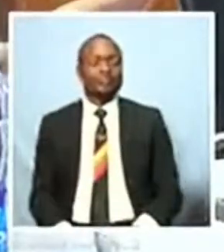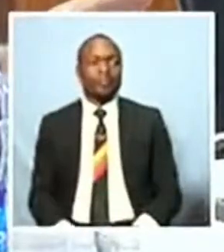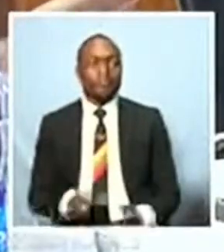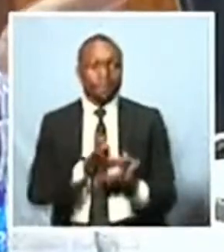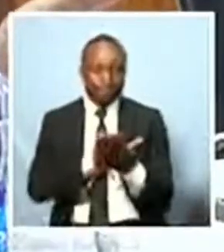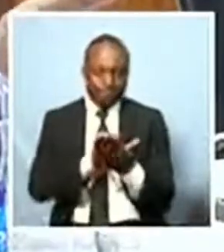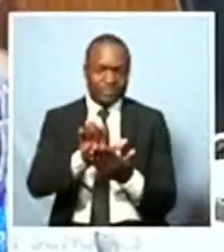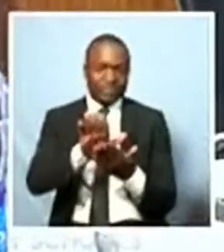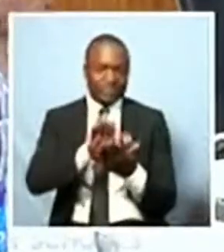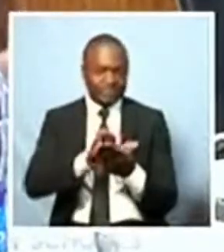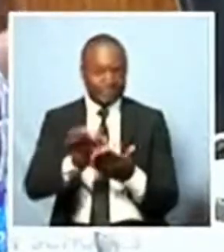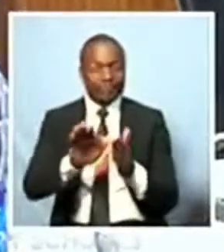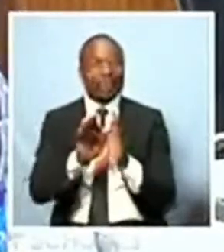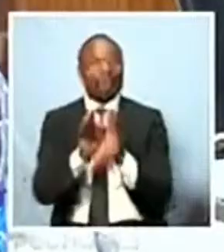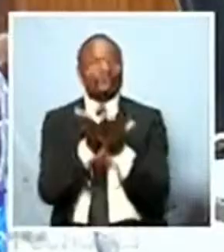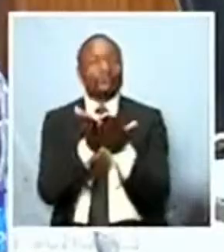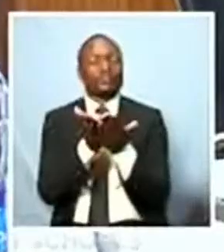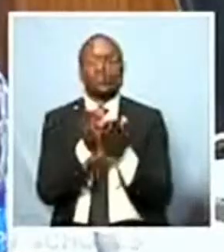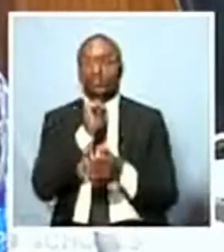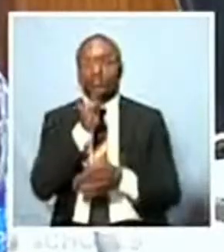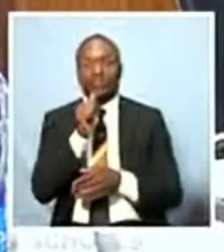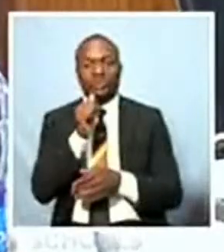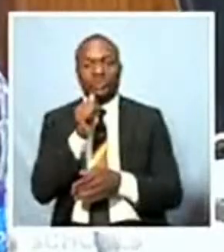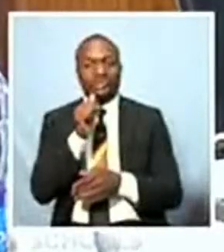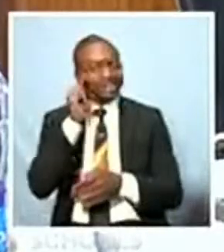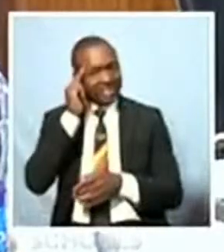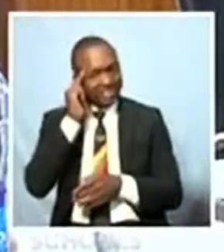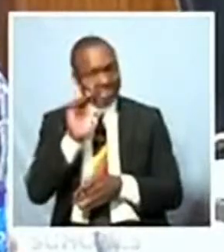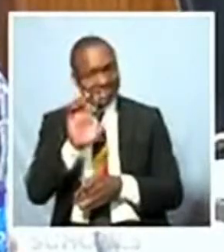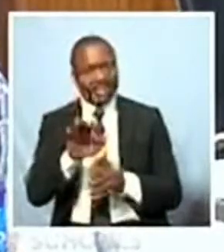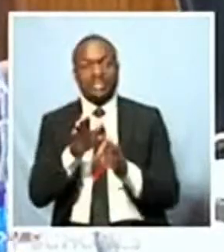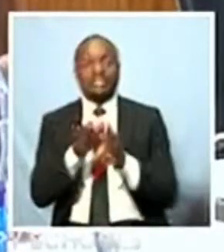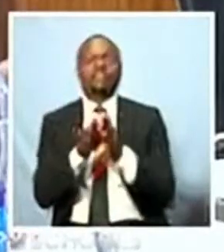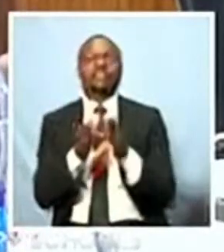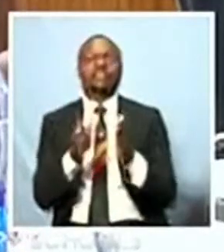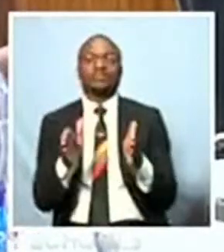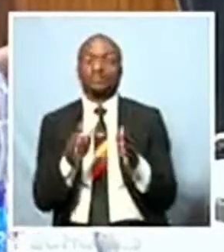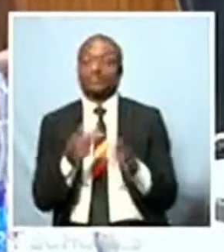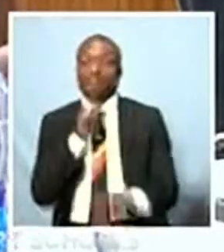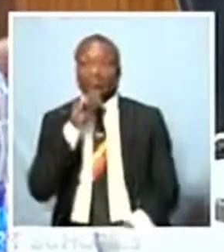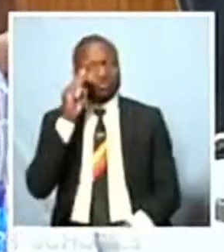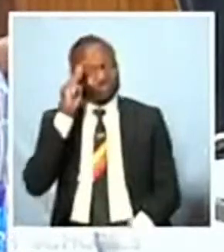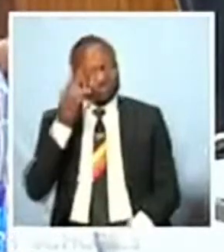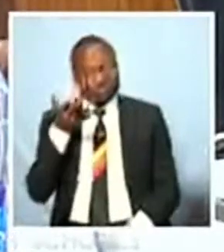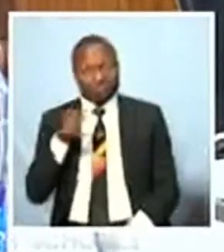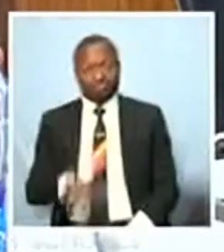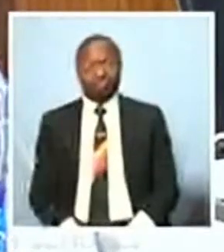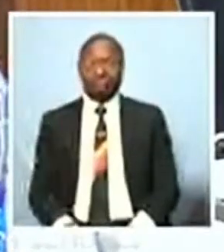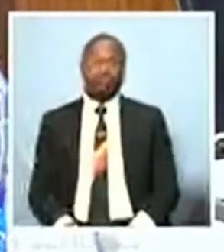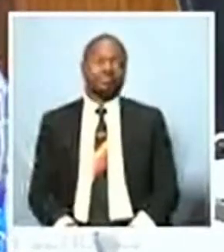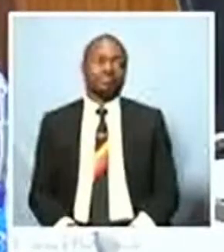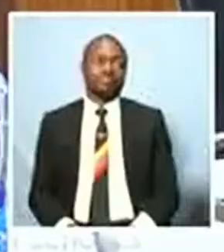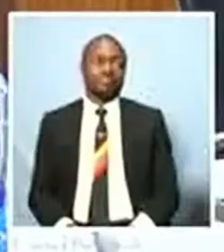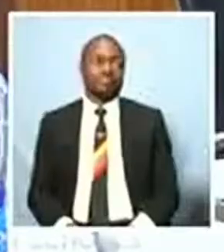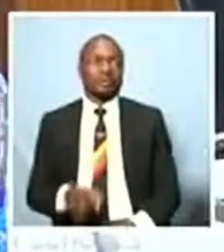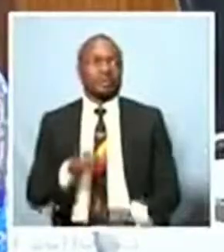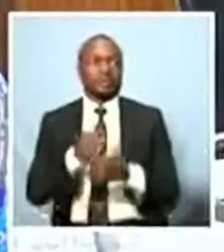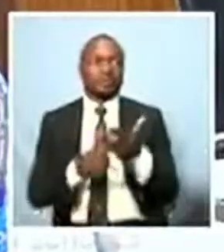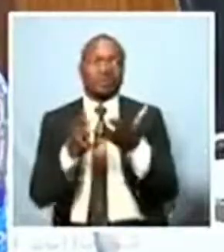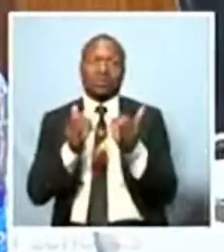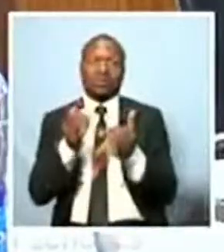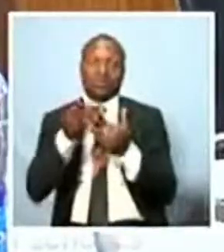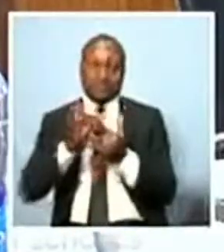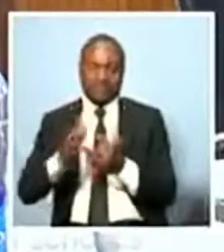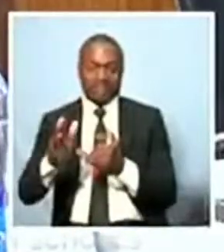book, so I don't think there is that gap. I don't know. Chair, that's what I wanted to